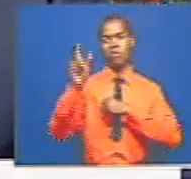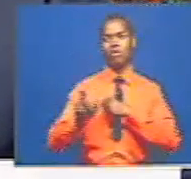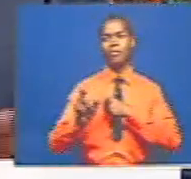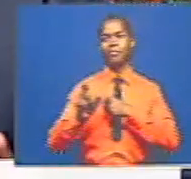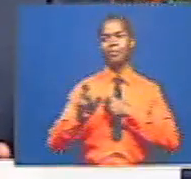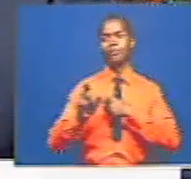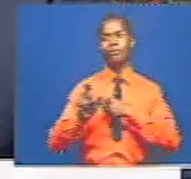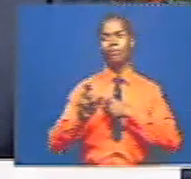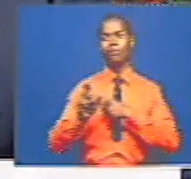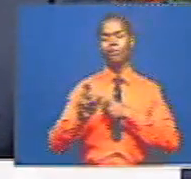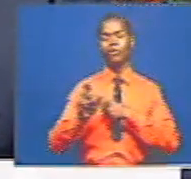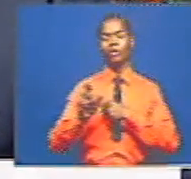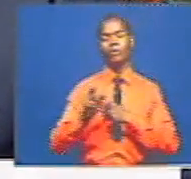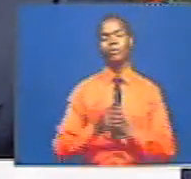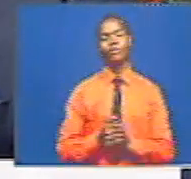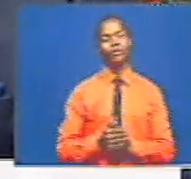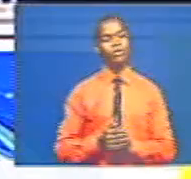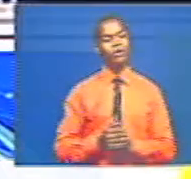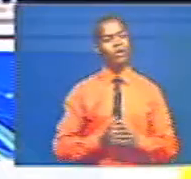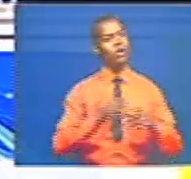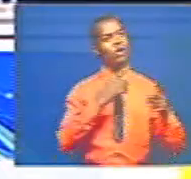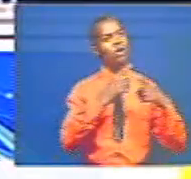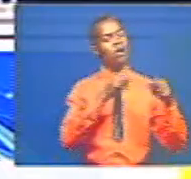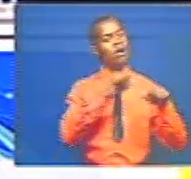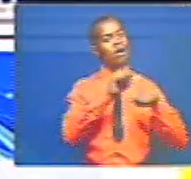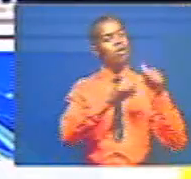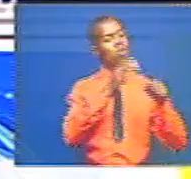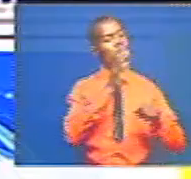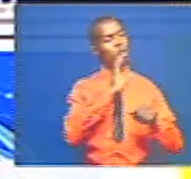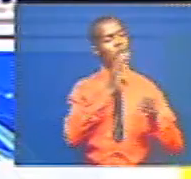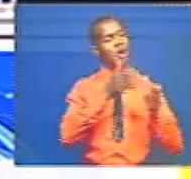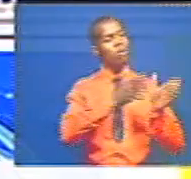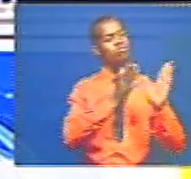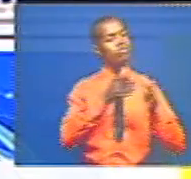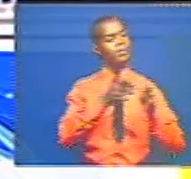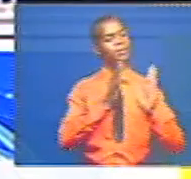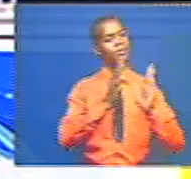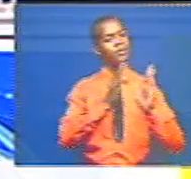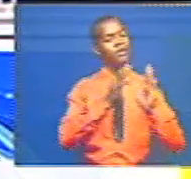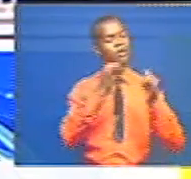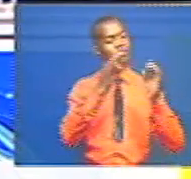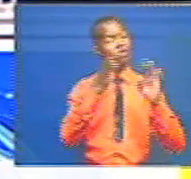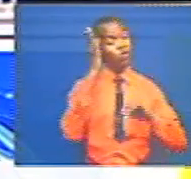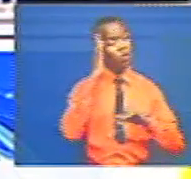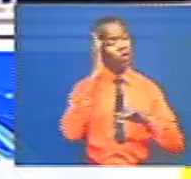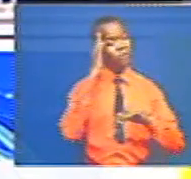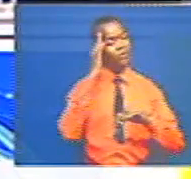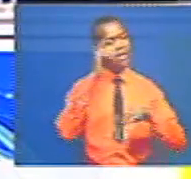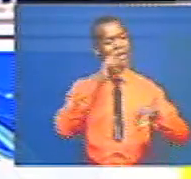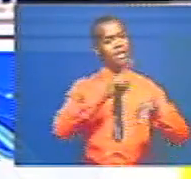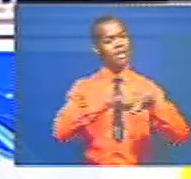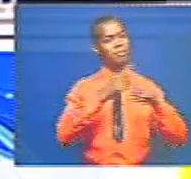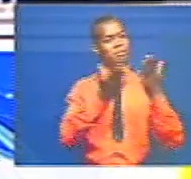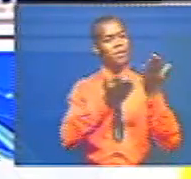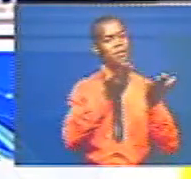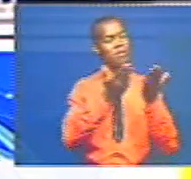or whoever. Okay. Yes. Let's talk about, you know, the water infrastructure in itself. Because if, you know, when I look at my, you know, when you look at the pay bill